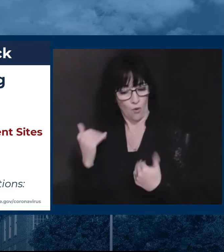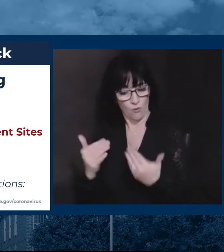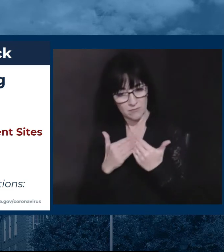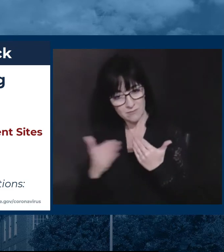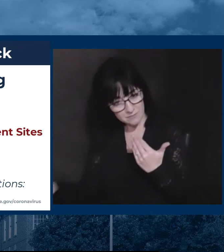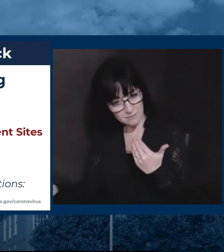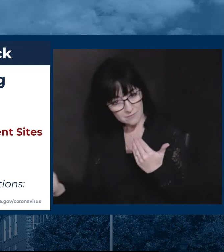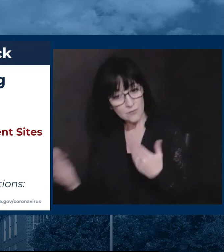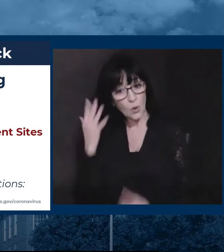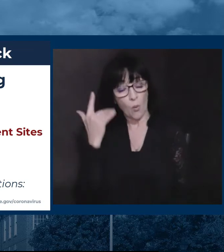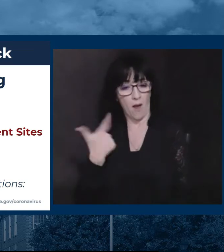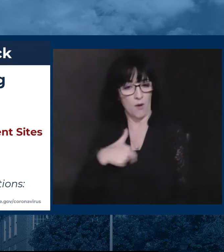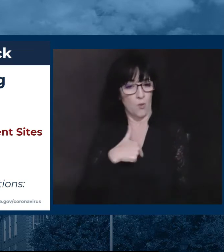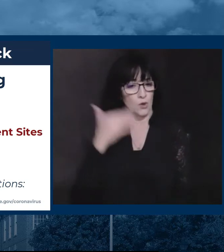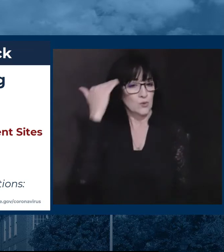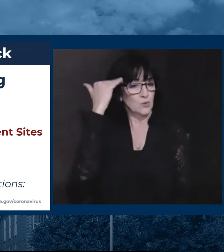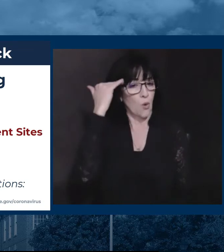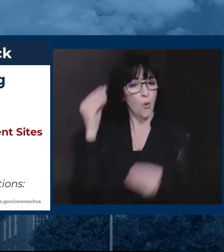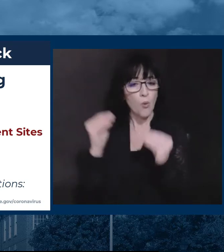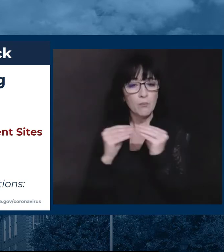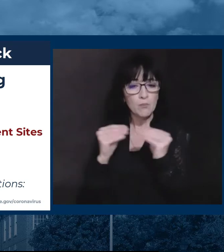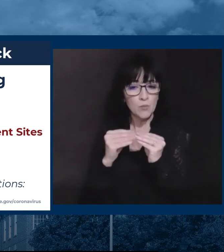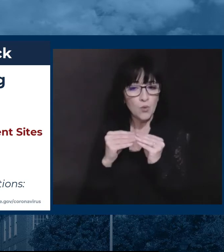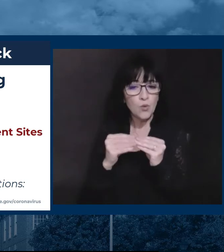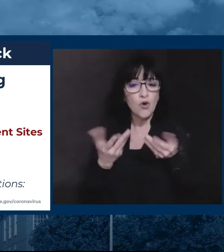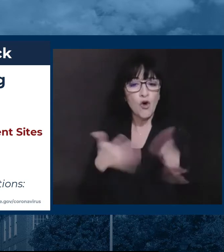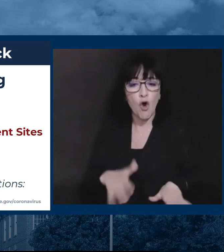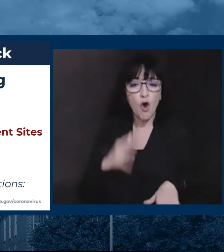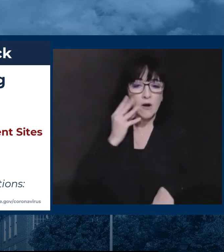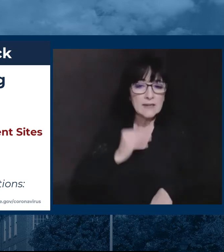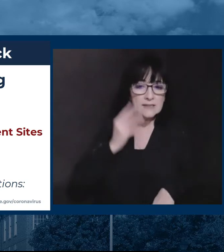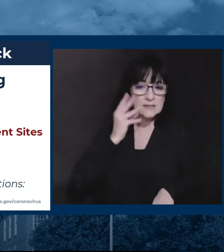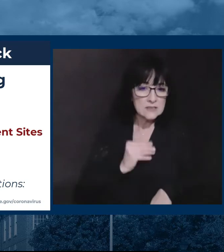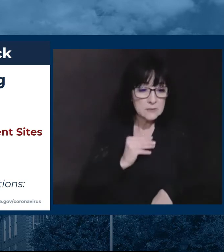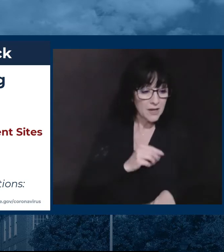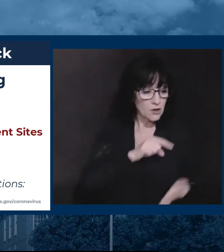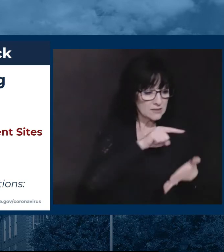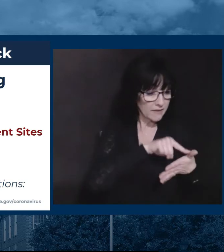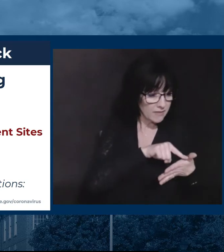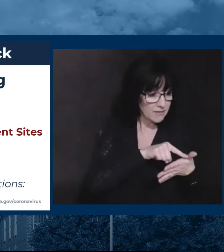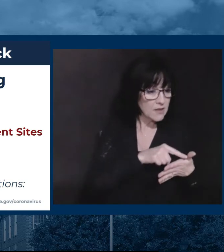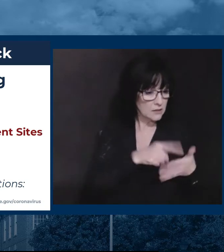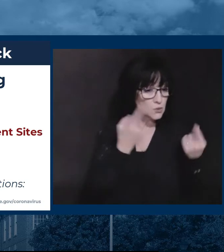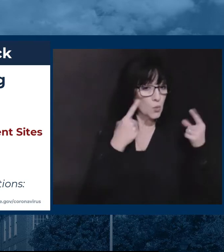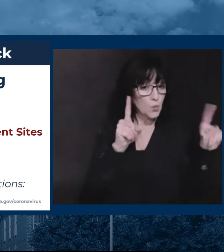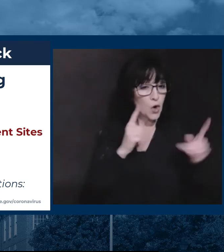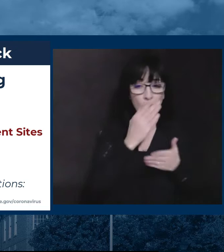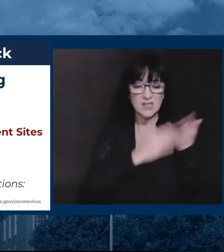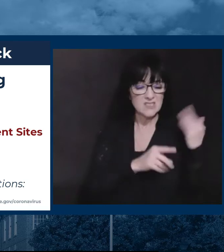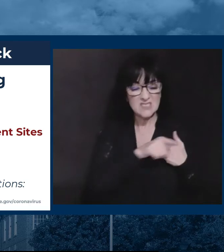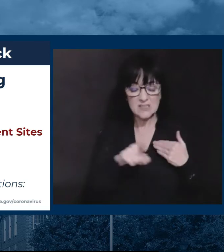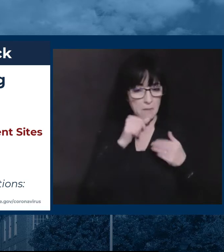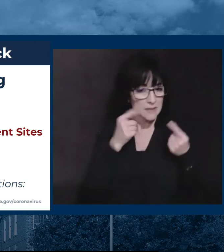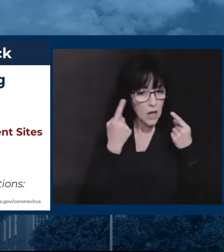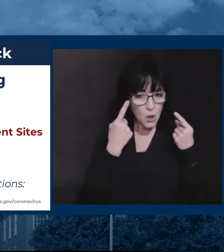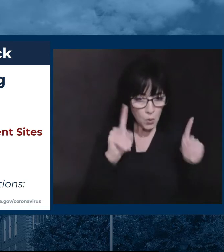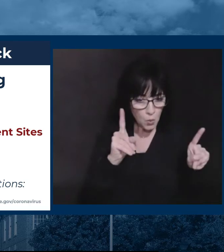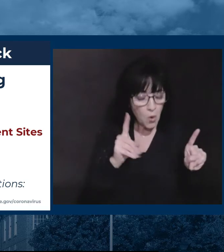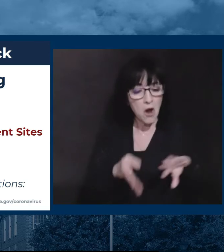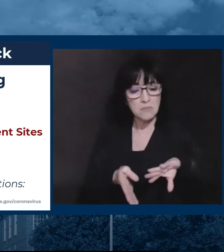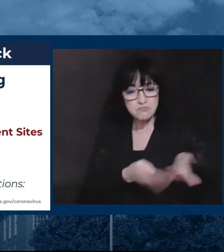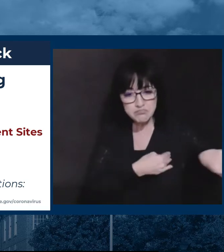environments have proven to be safer than just about any other place, and that we know that